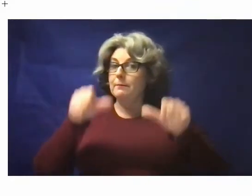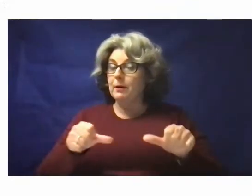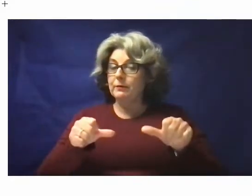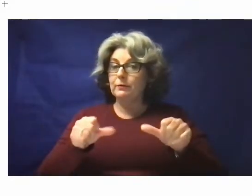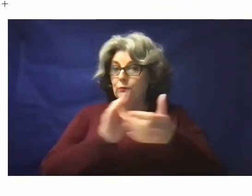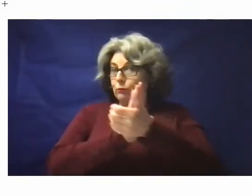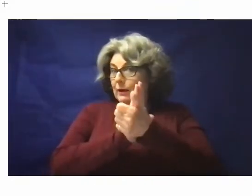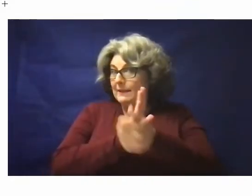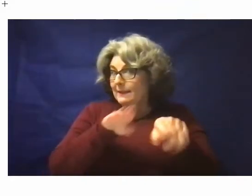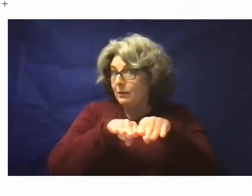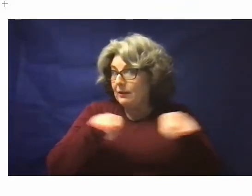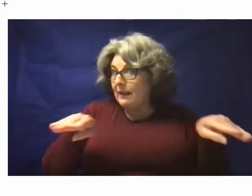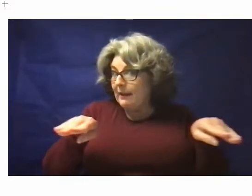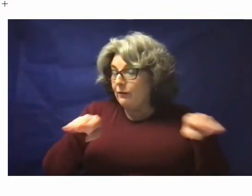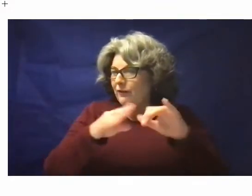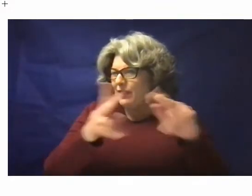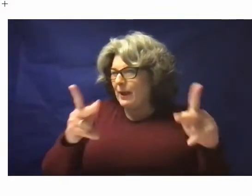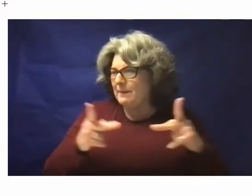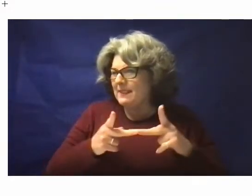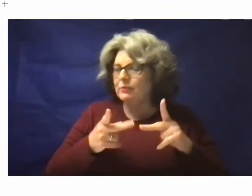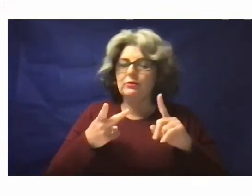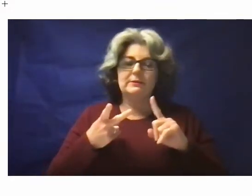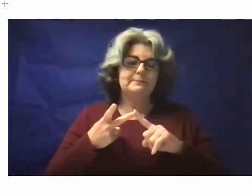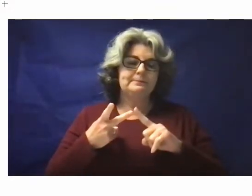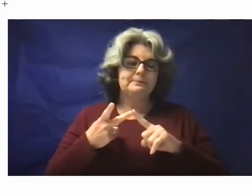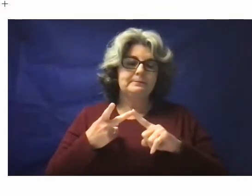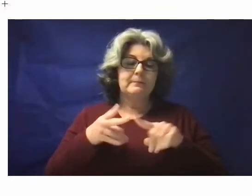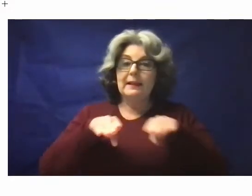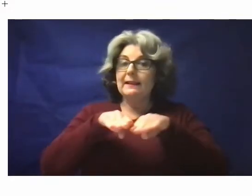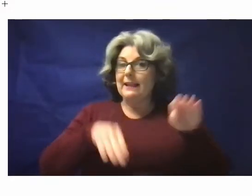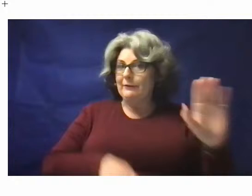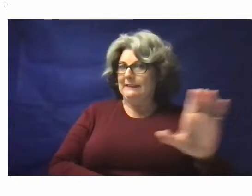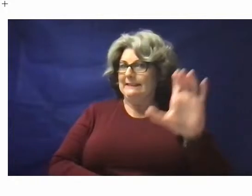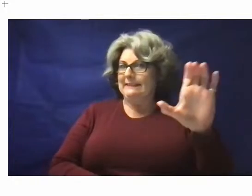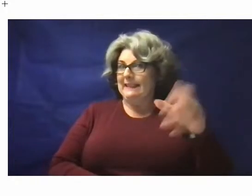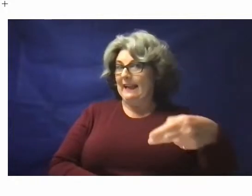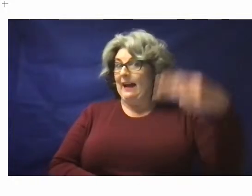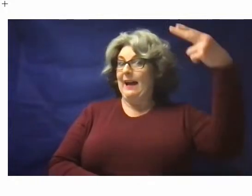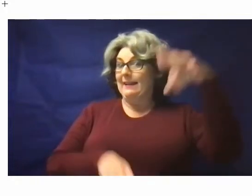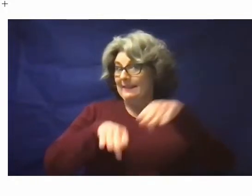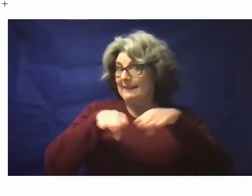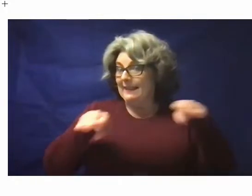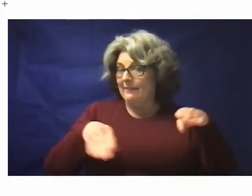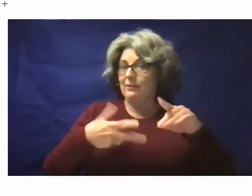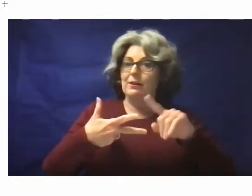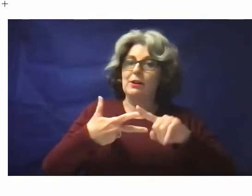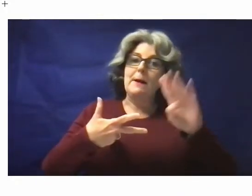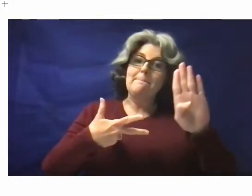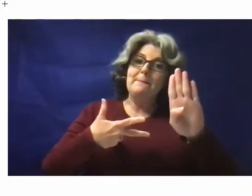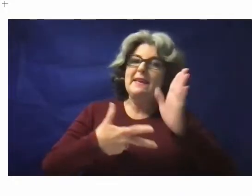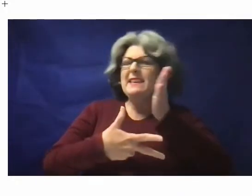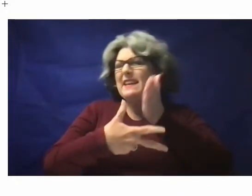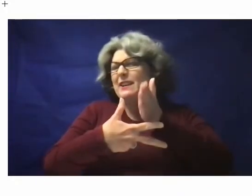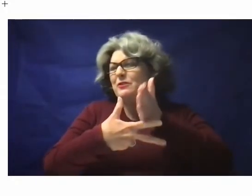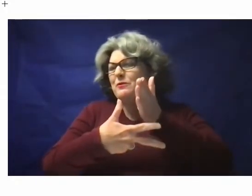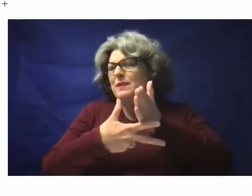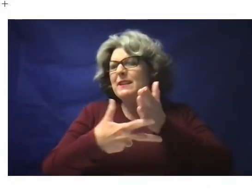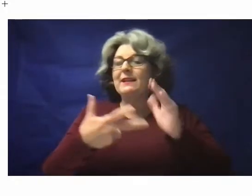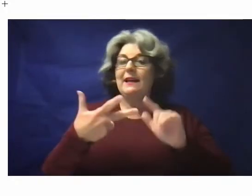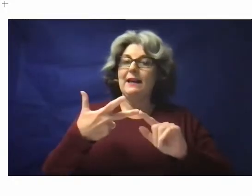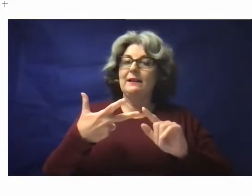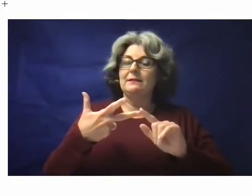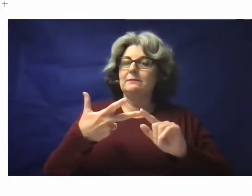level is required for the position. Level C is the highest level, B is an intermediate level, and